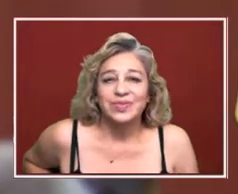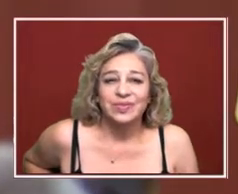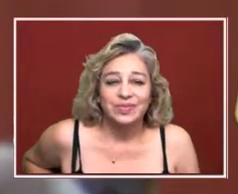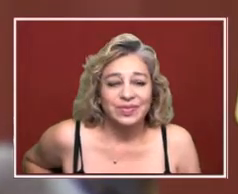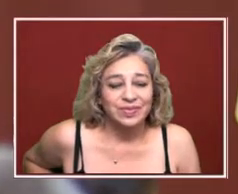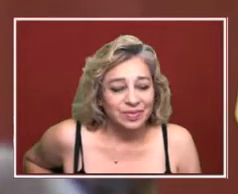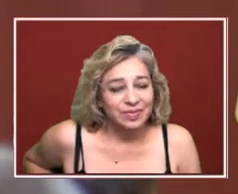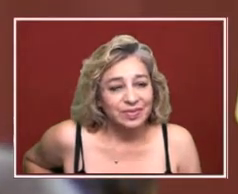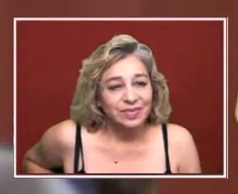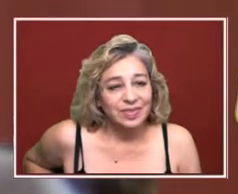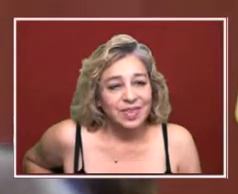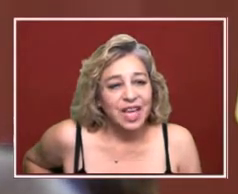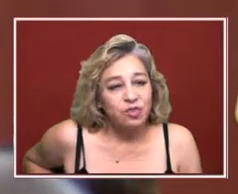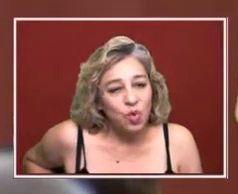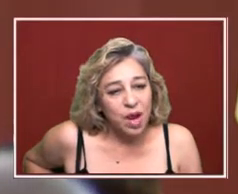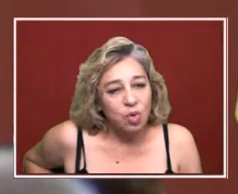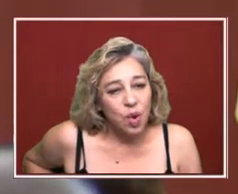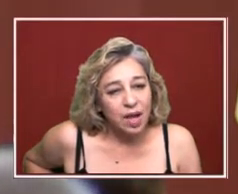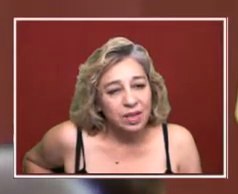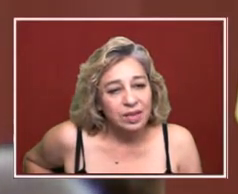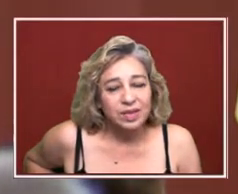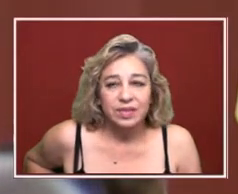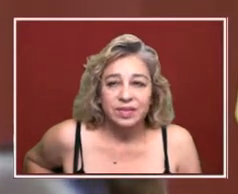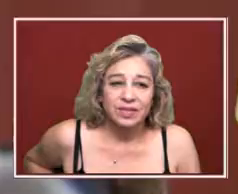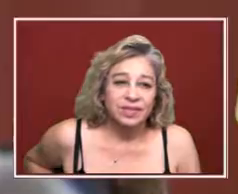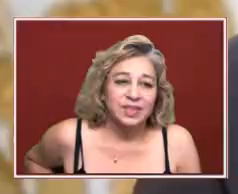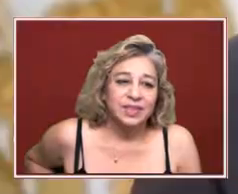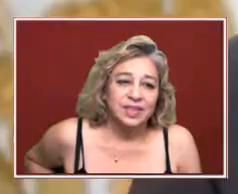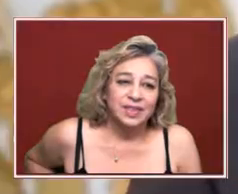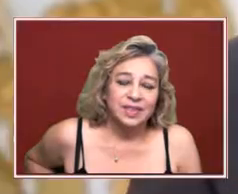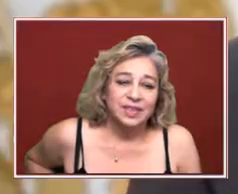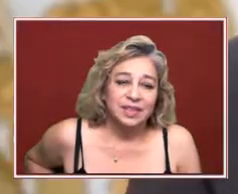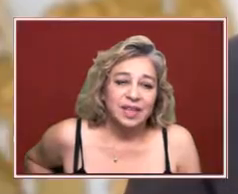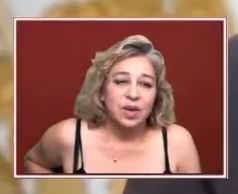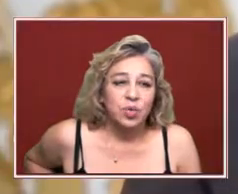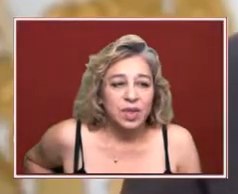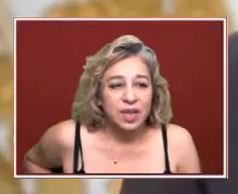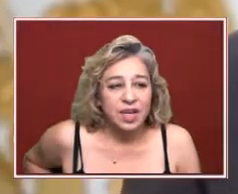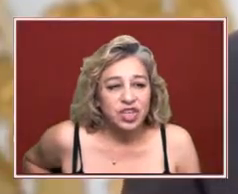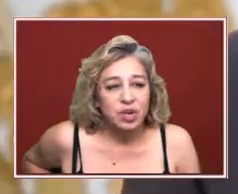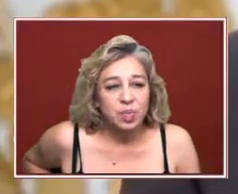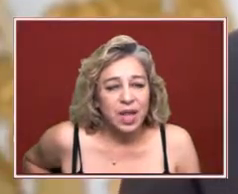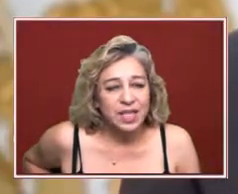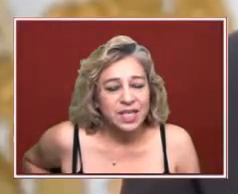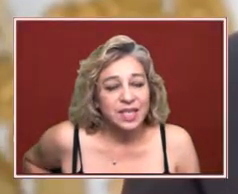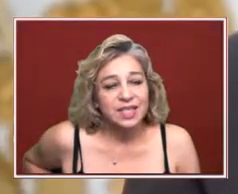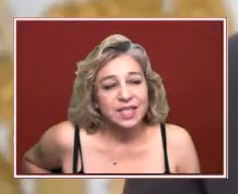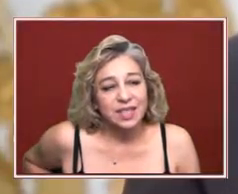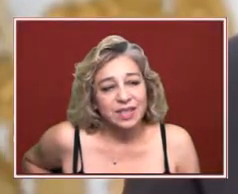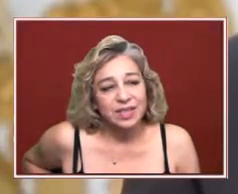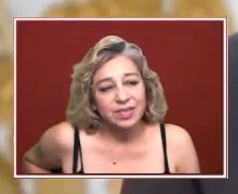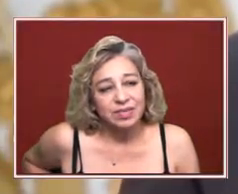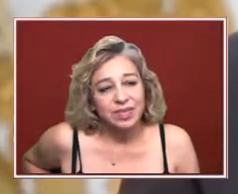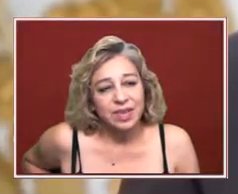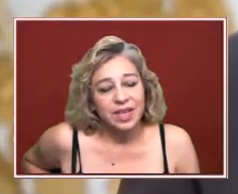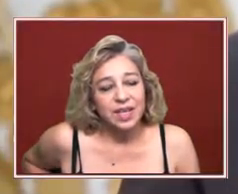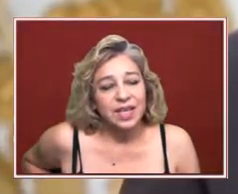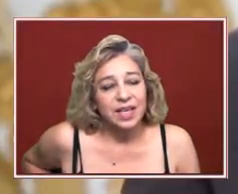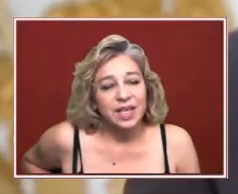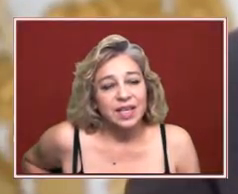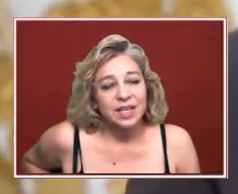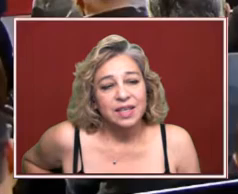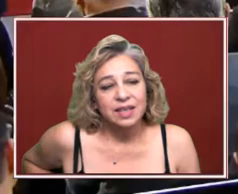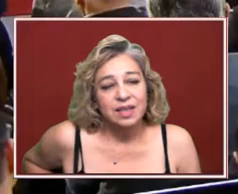si estamos bien if we are en política well, interior, with internal es politics, muy